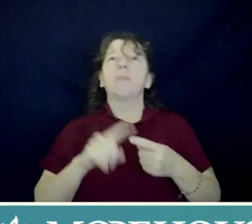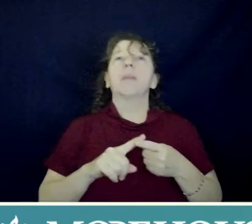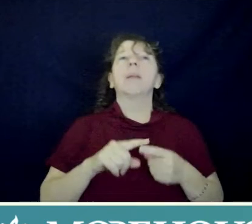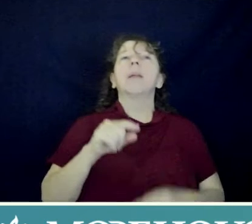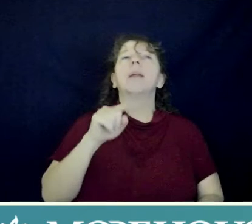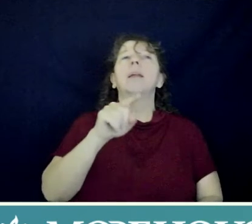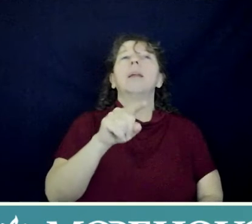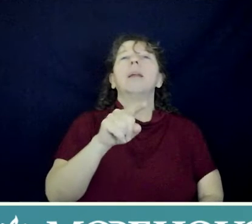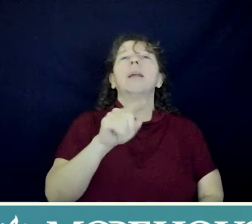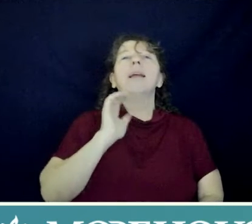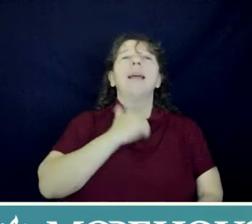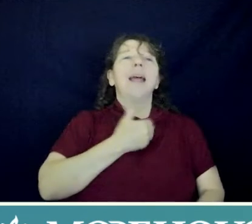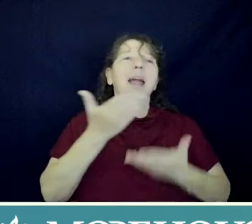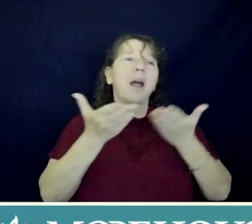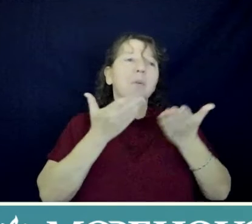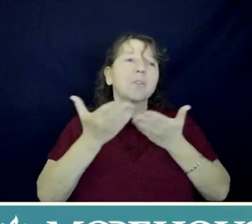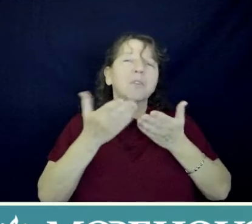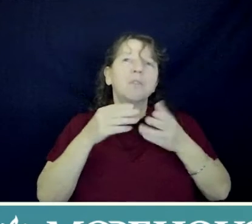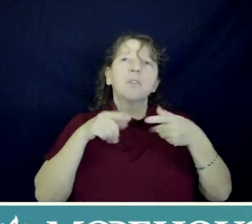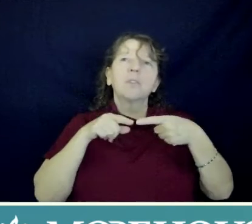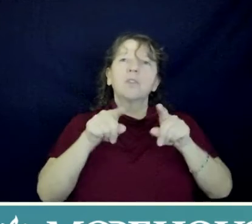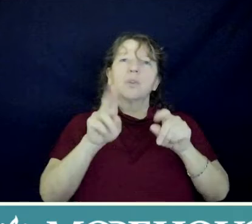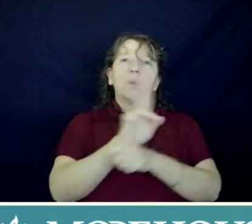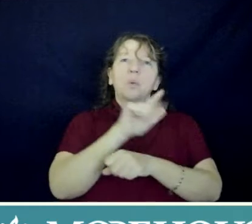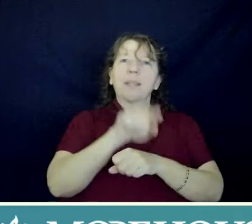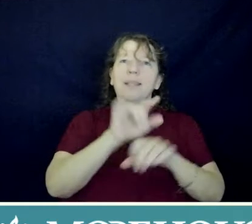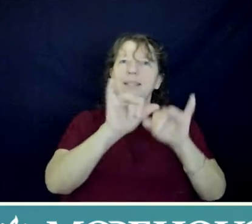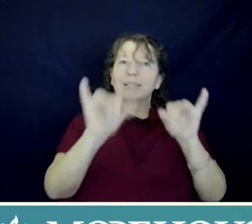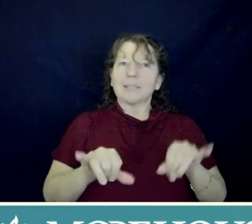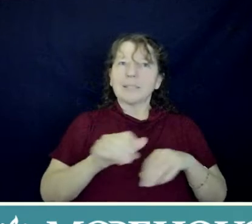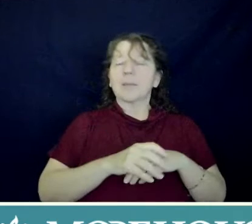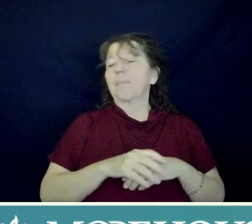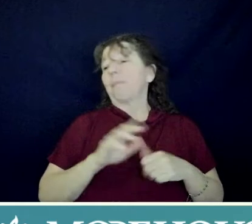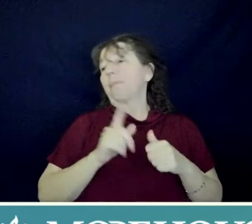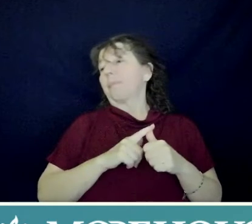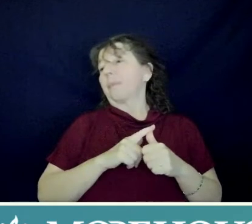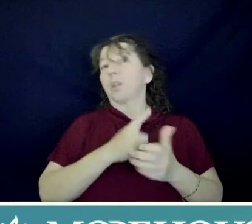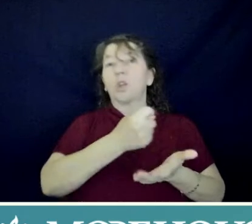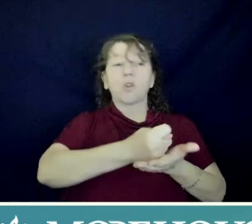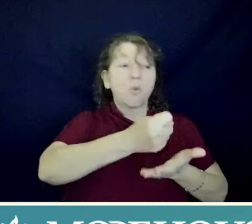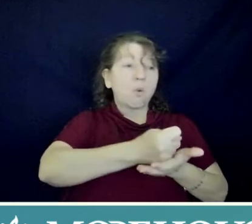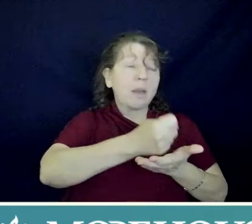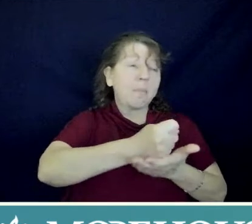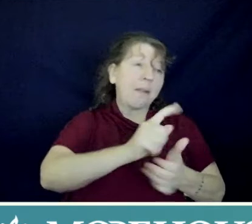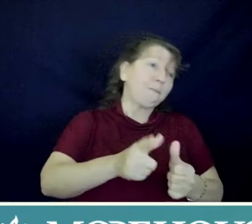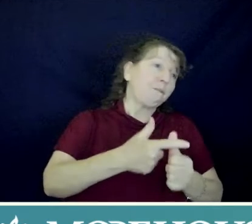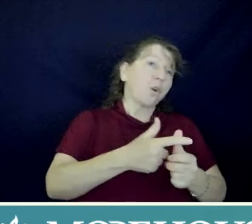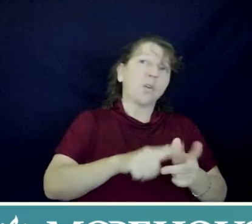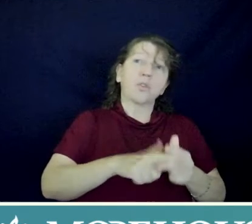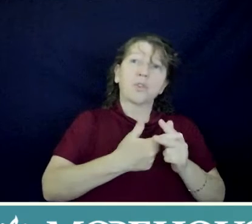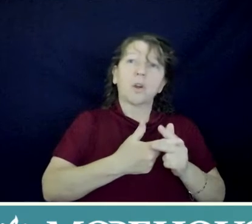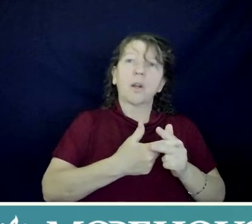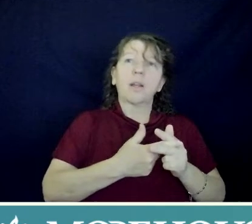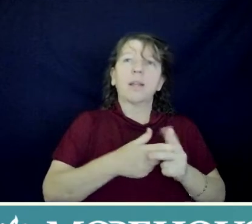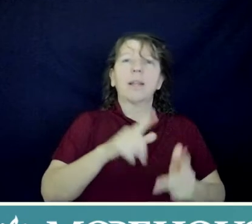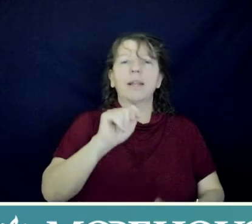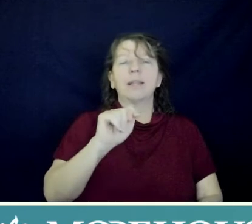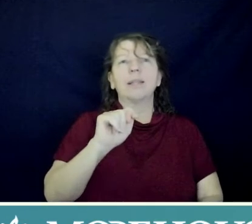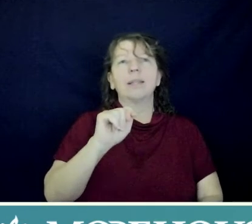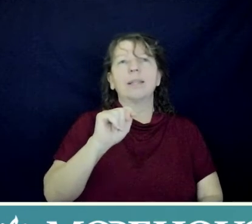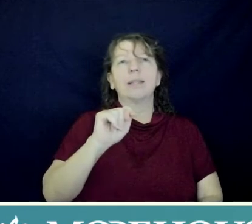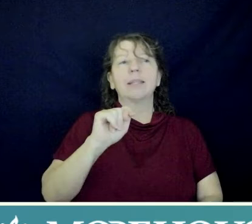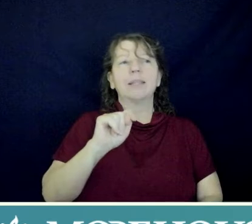through the telemedicine platform, they include treatment initiation. This is a TX-new, that's the indicator that we use